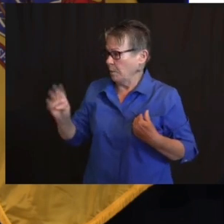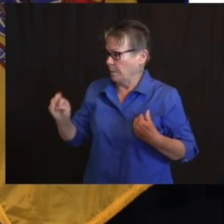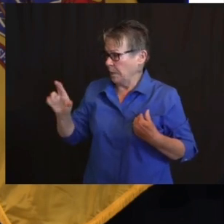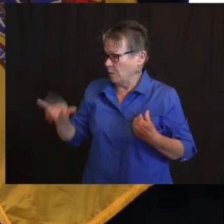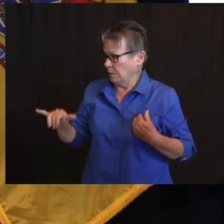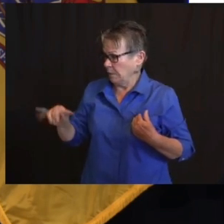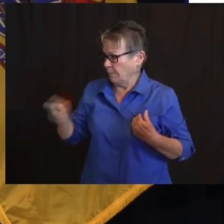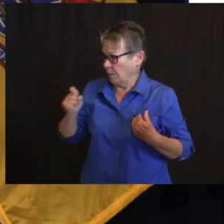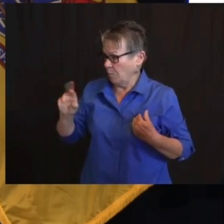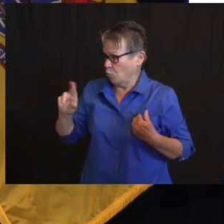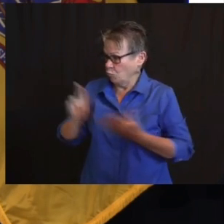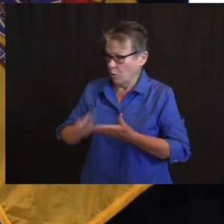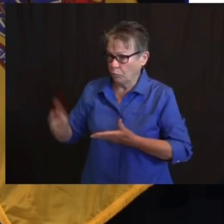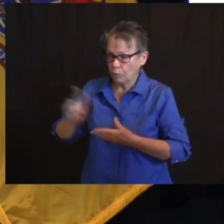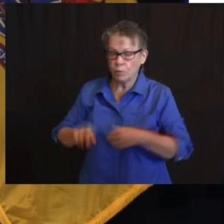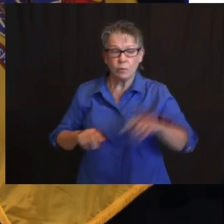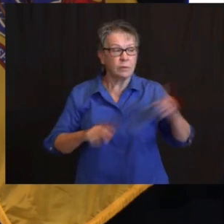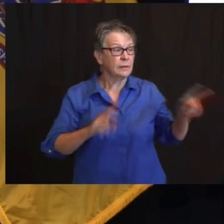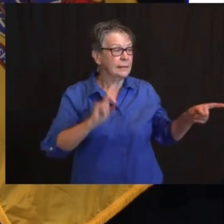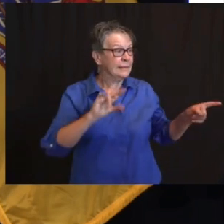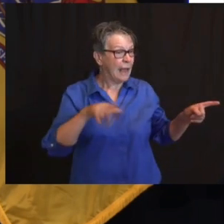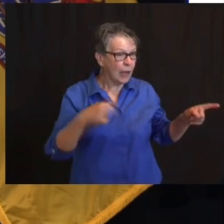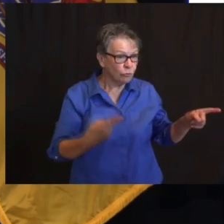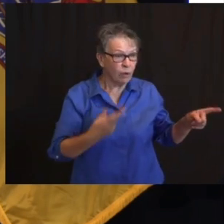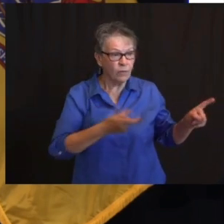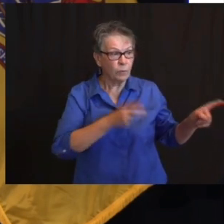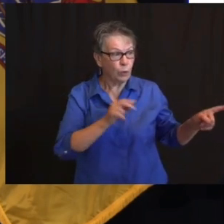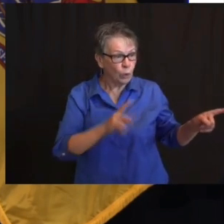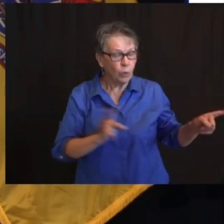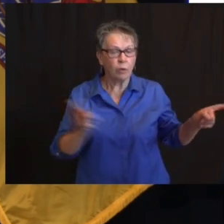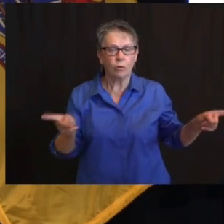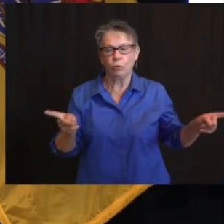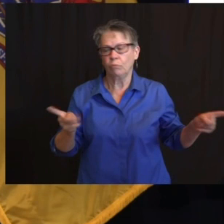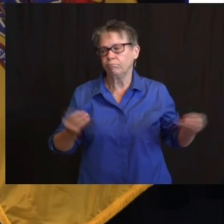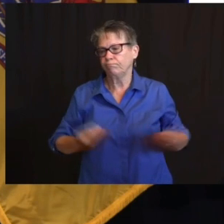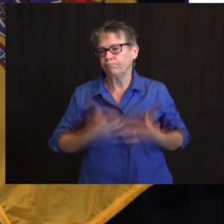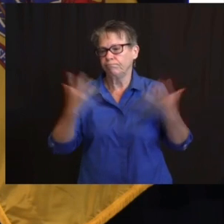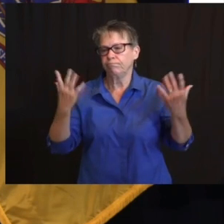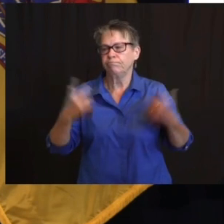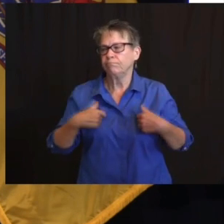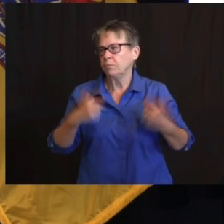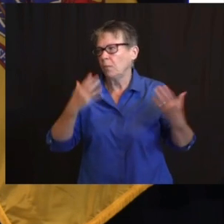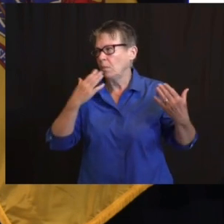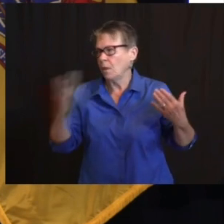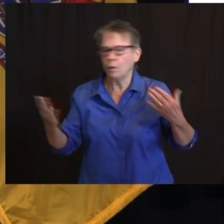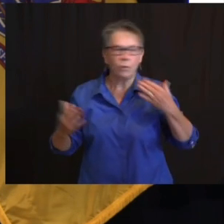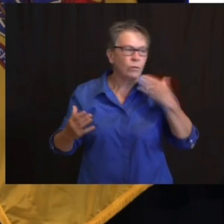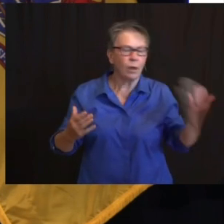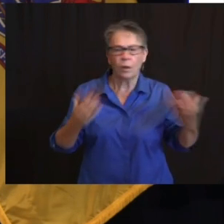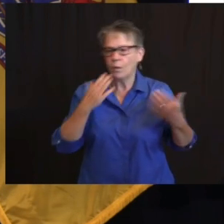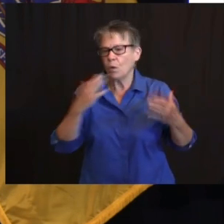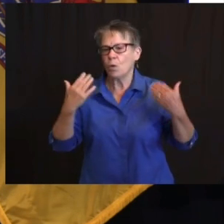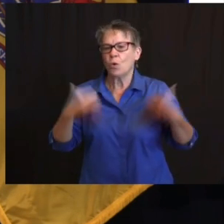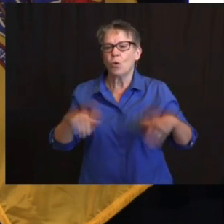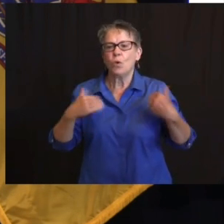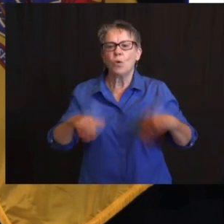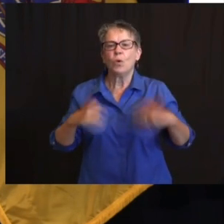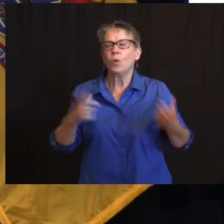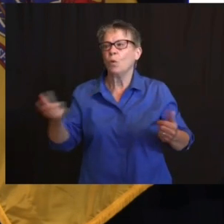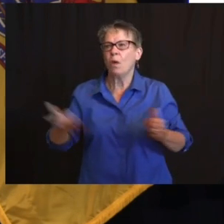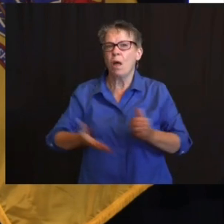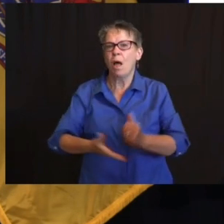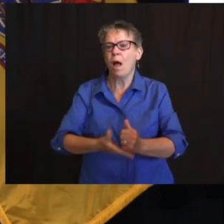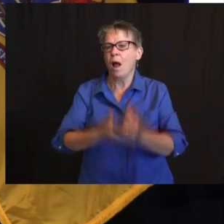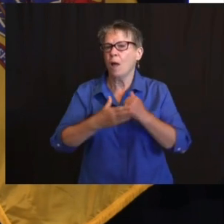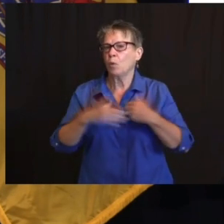what a life you are living, and bless you for helping us out in our hour of need. Cannot thank you enough, each of you. And